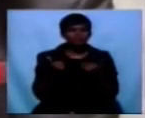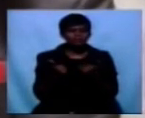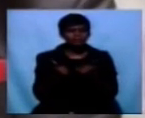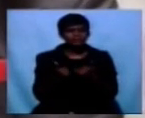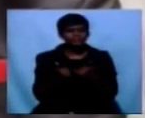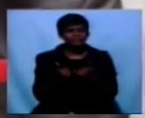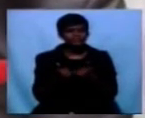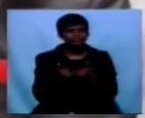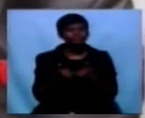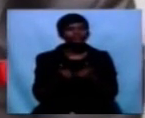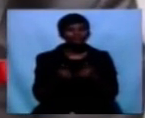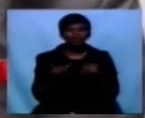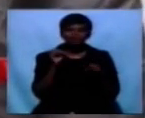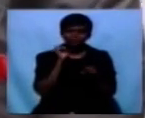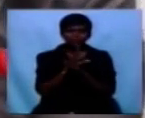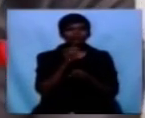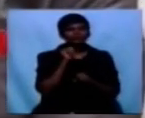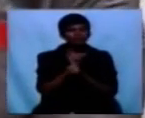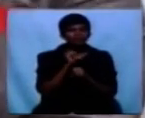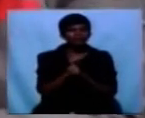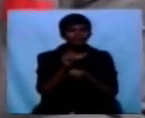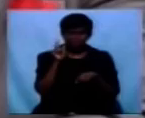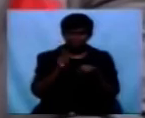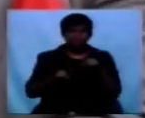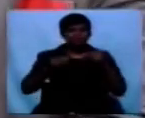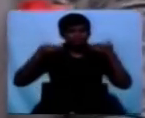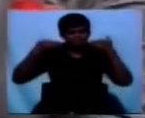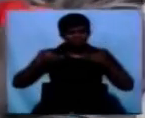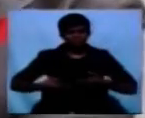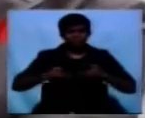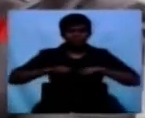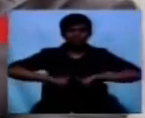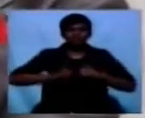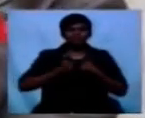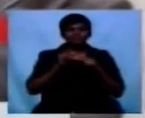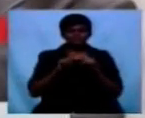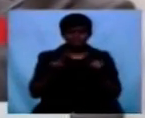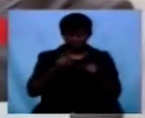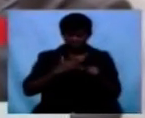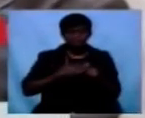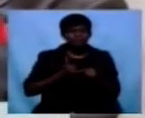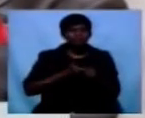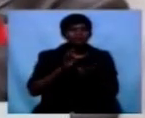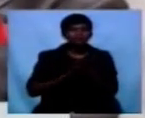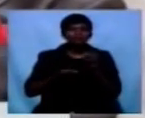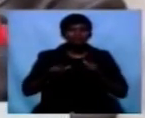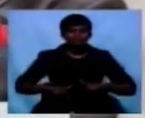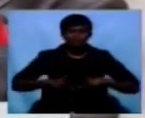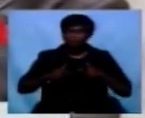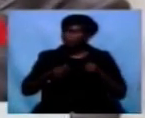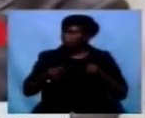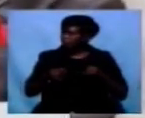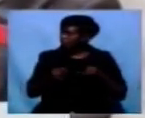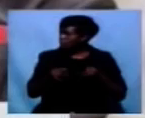think I'm equal to the task. I may not be able to judge myself. I believe that this life is a journey.